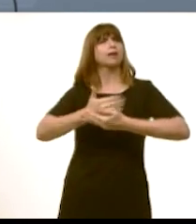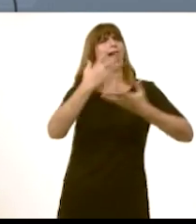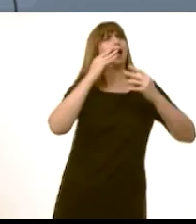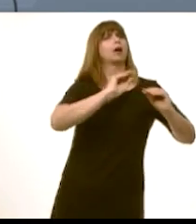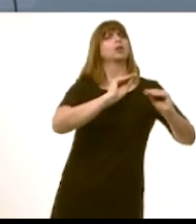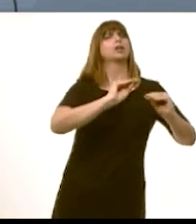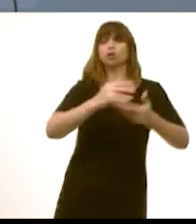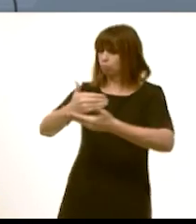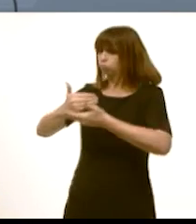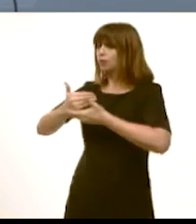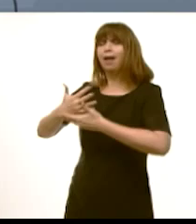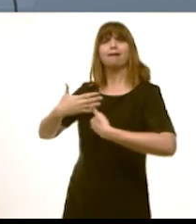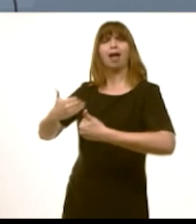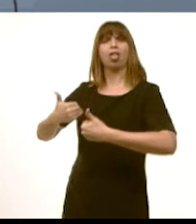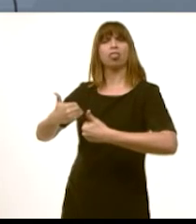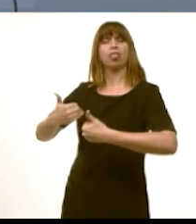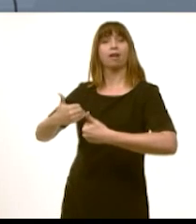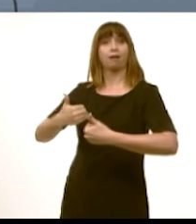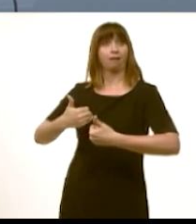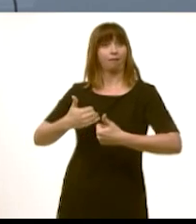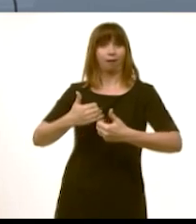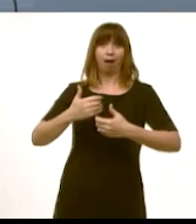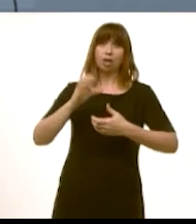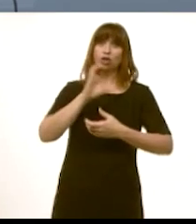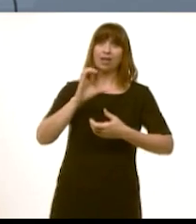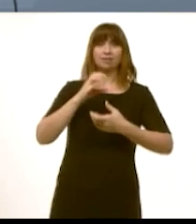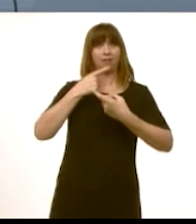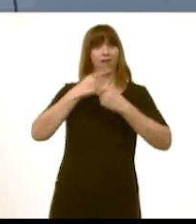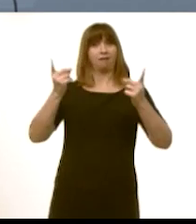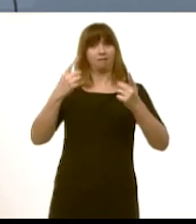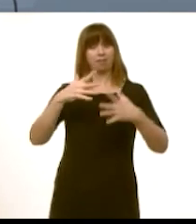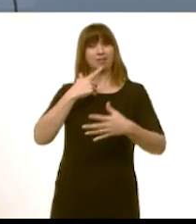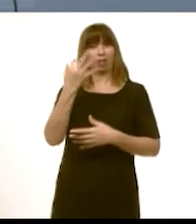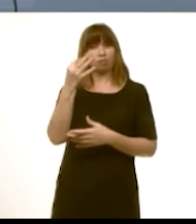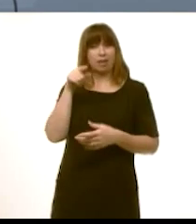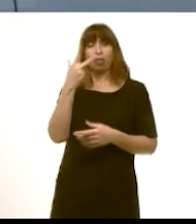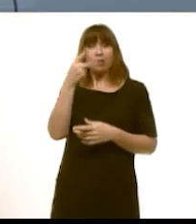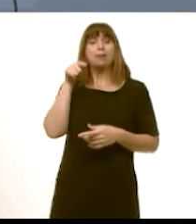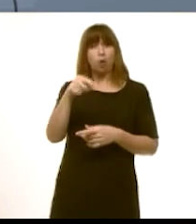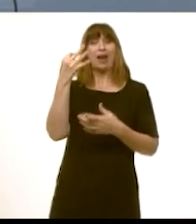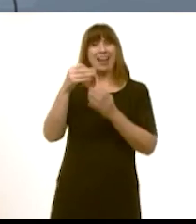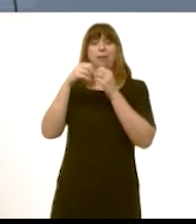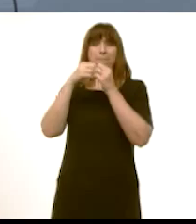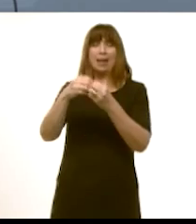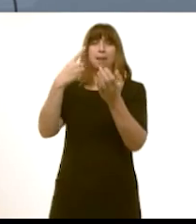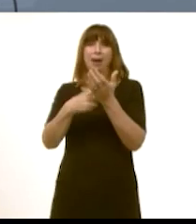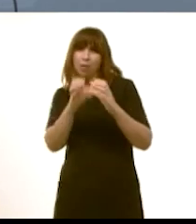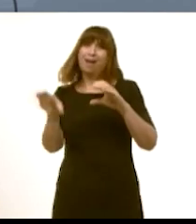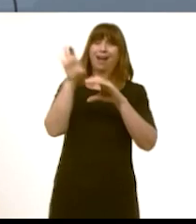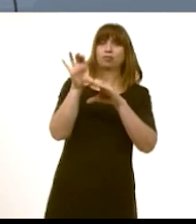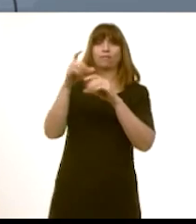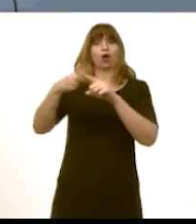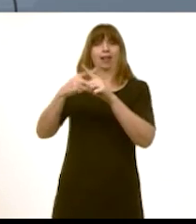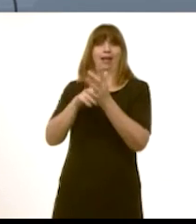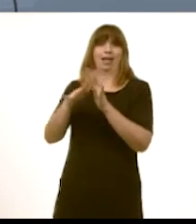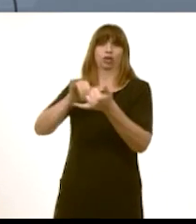and protect health. Today, the Chancellor's announced £3.8 billion worth of extra money for the English NHS in the